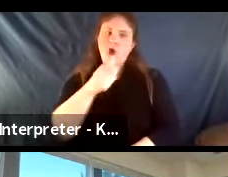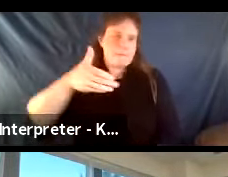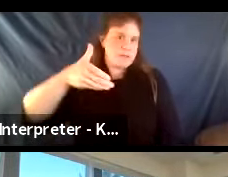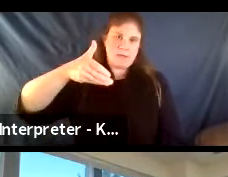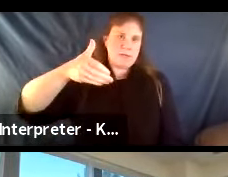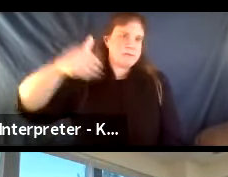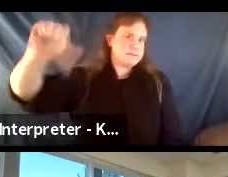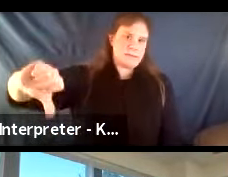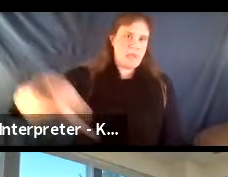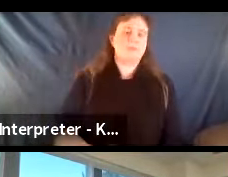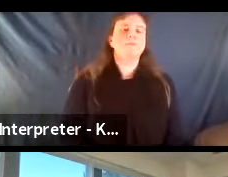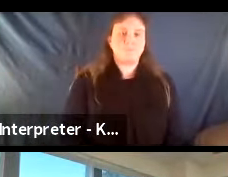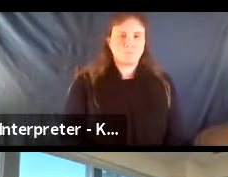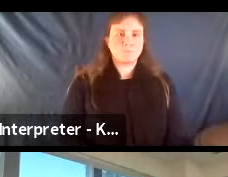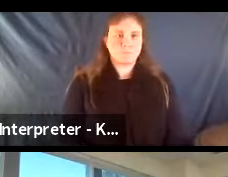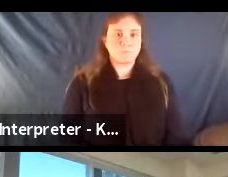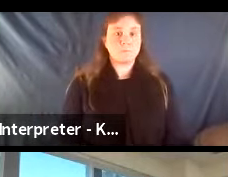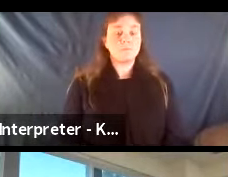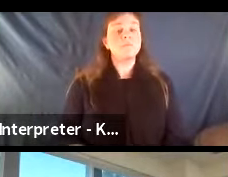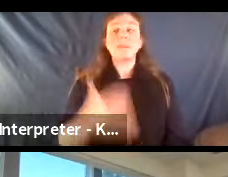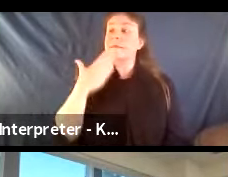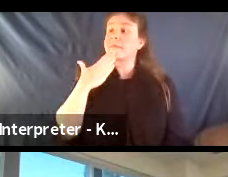Thank you very much, Ronnie. Christina.